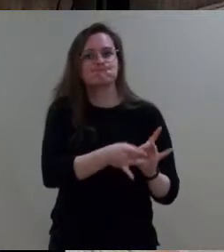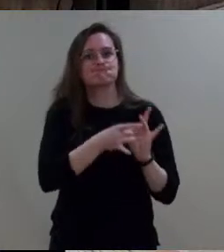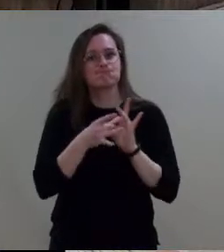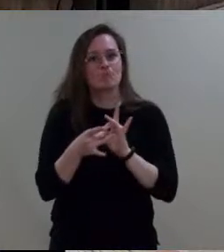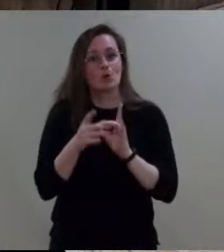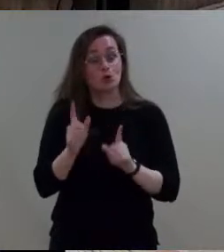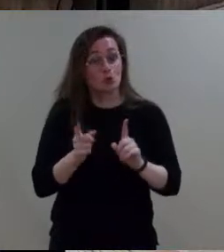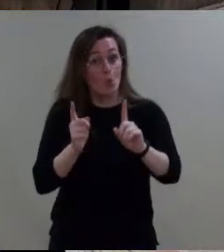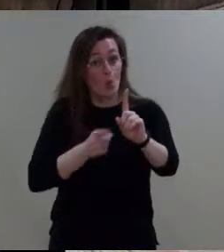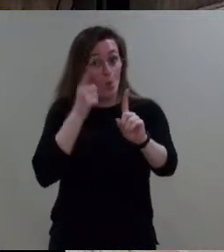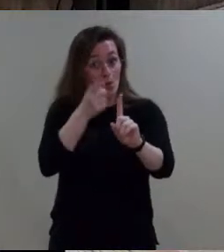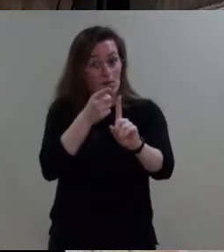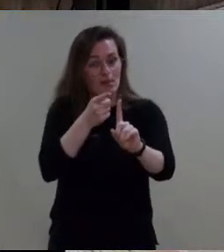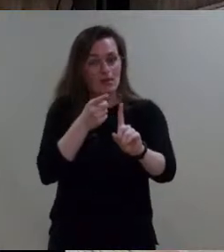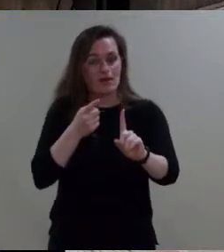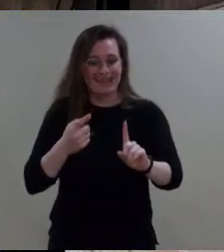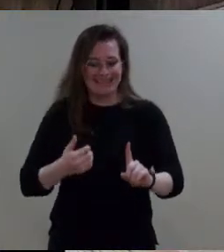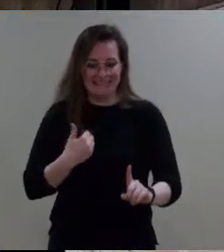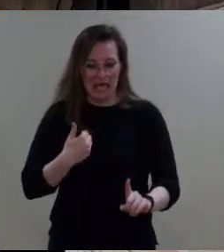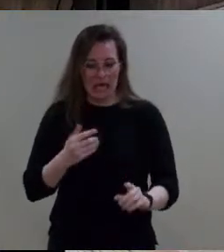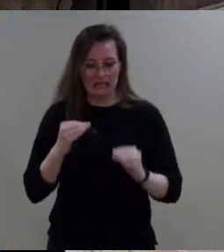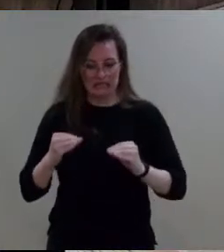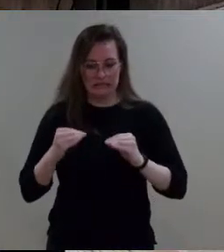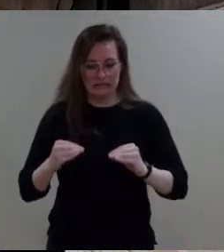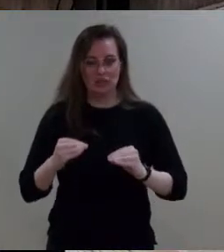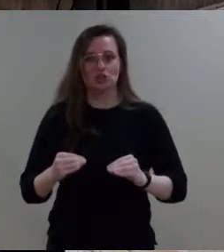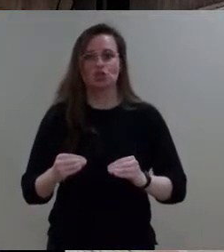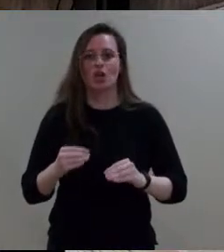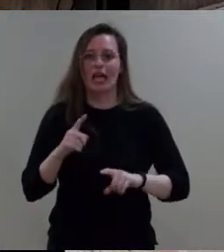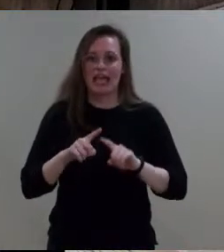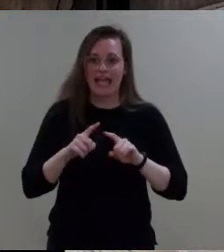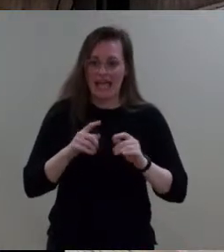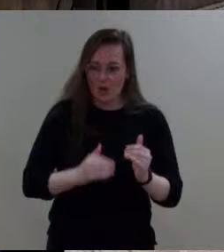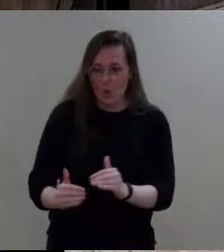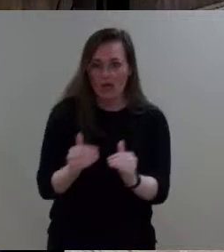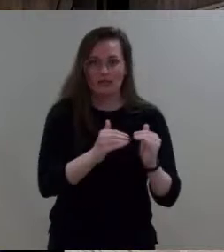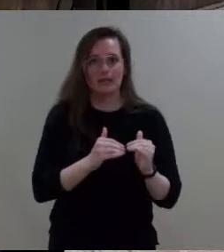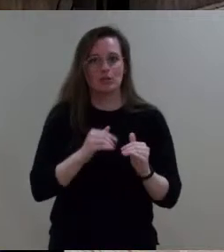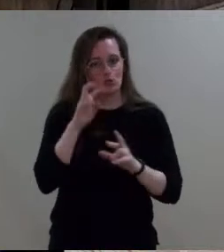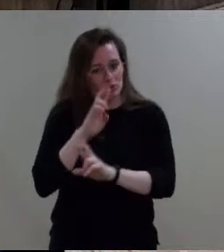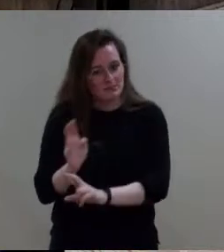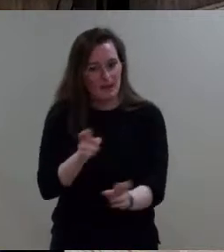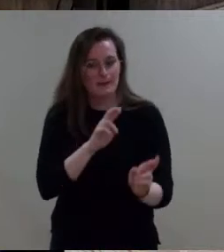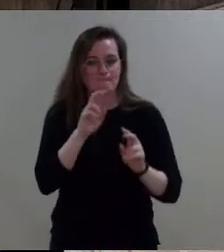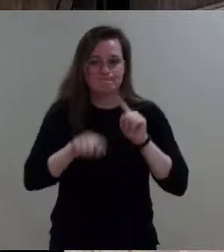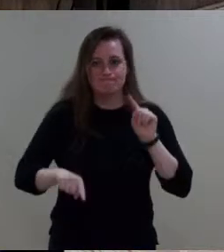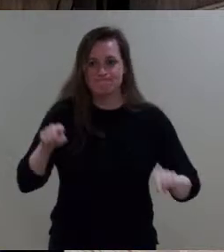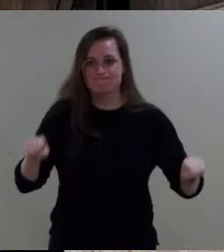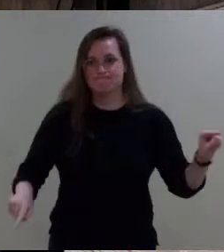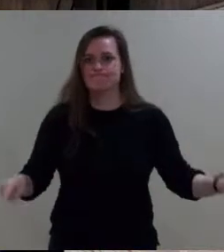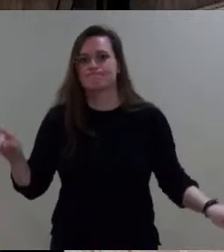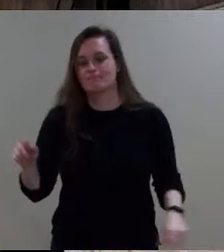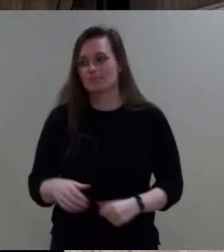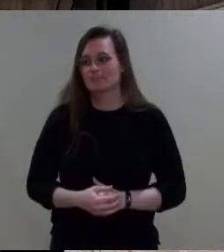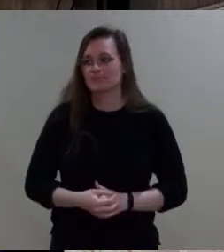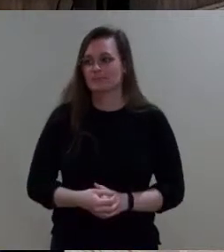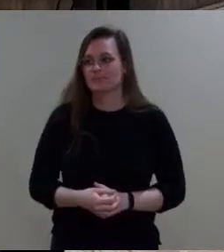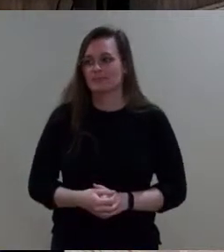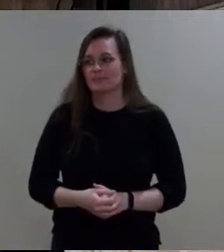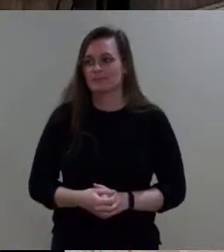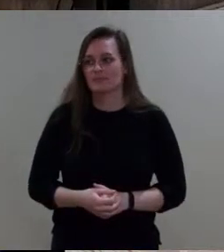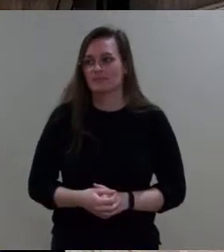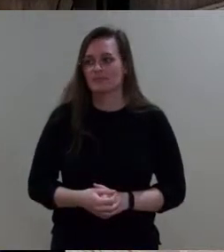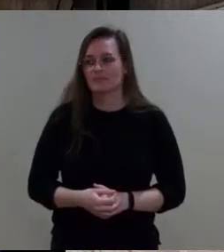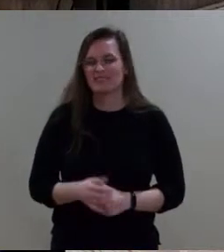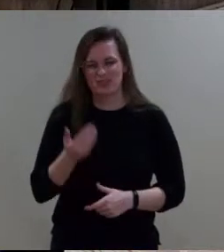with education on equality, respect, kindness, and diversity to children. They had no notes on how it was going so far because